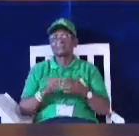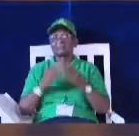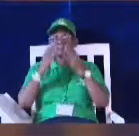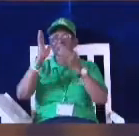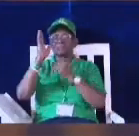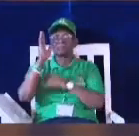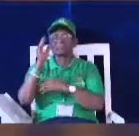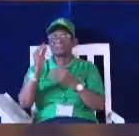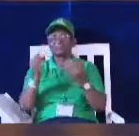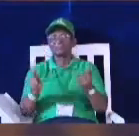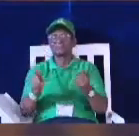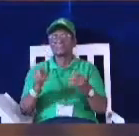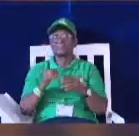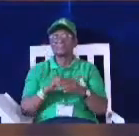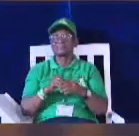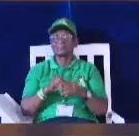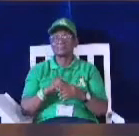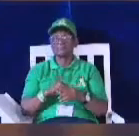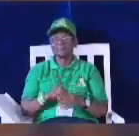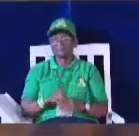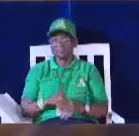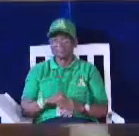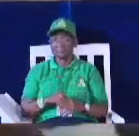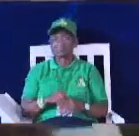advance. Thank you.